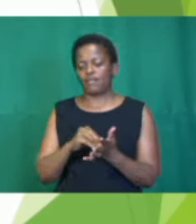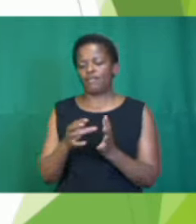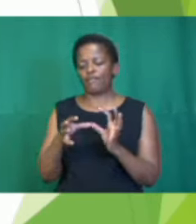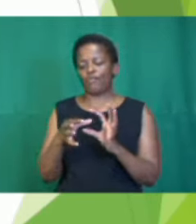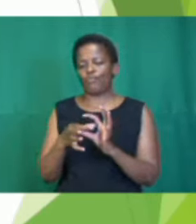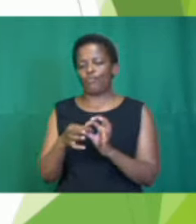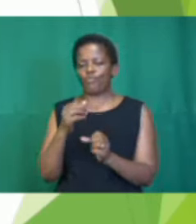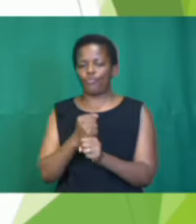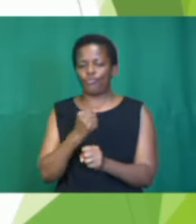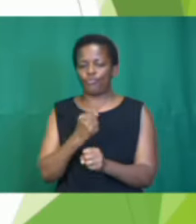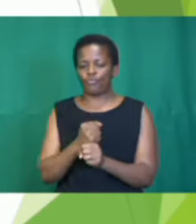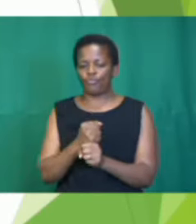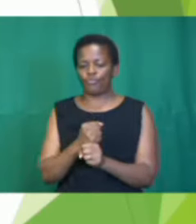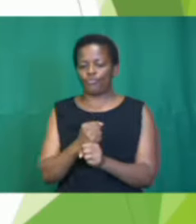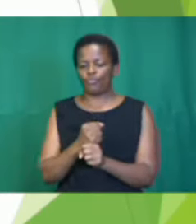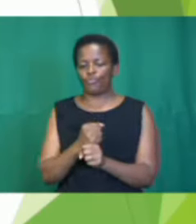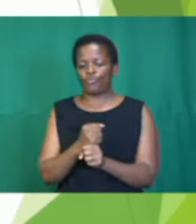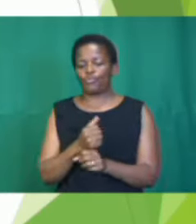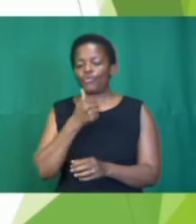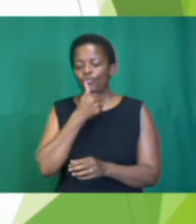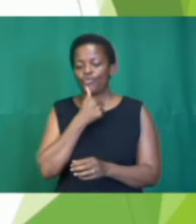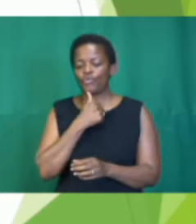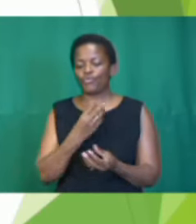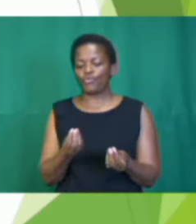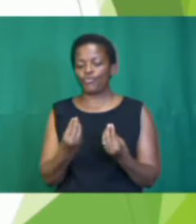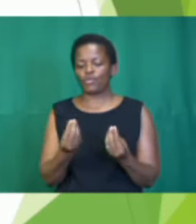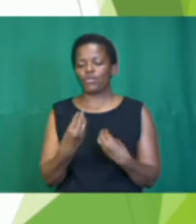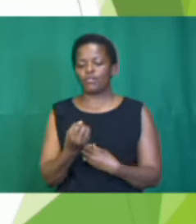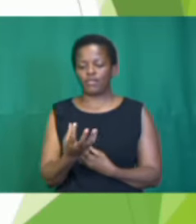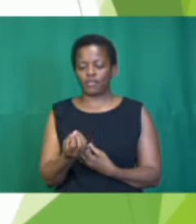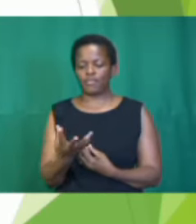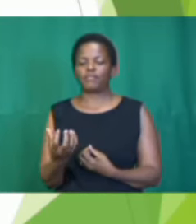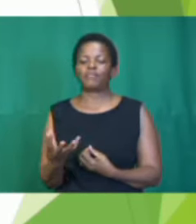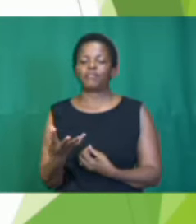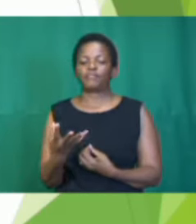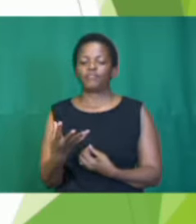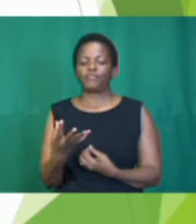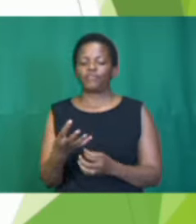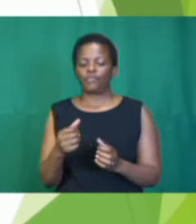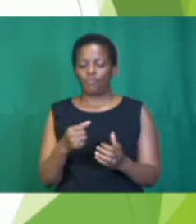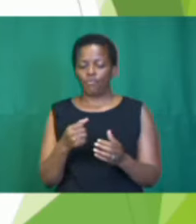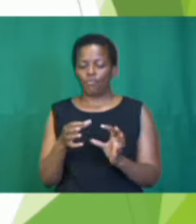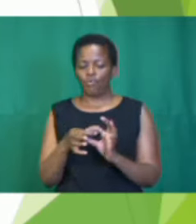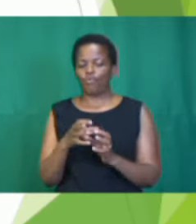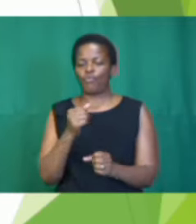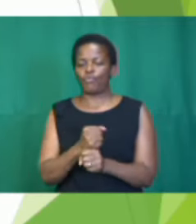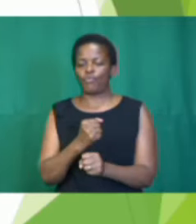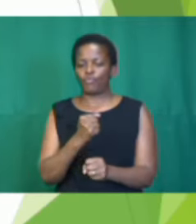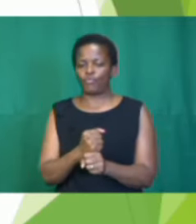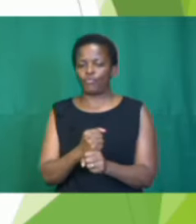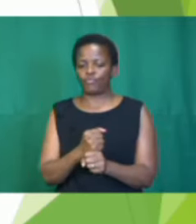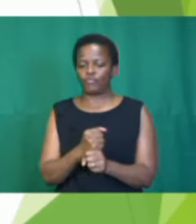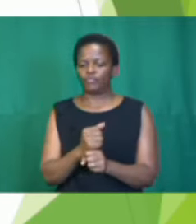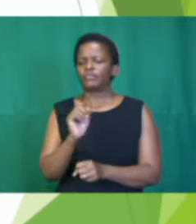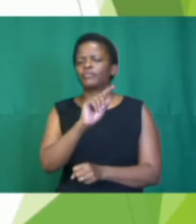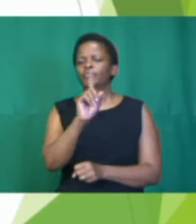to do and use the WhatsApp number that Miss Lerato has given to you. Do you